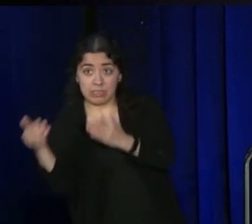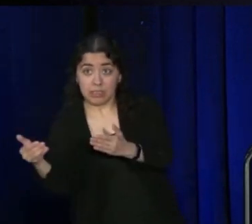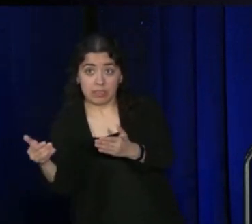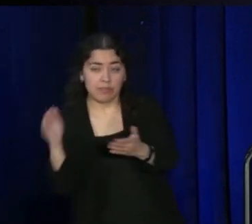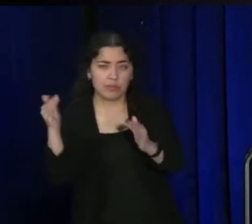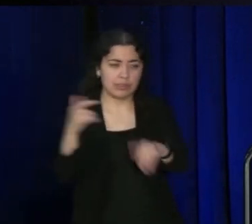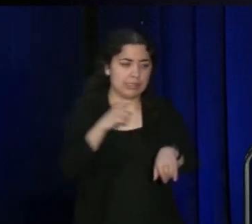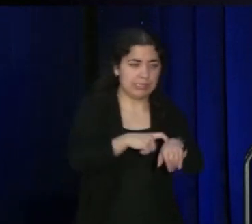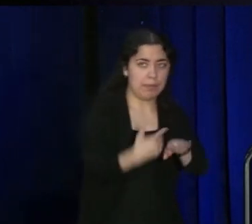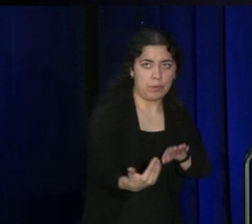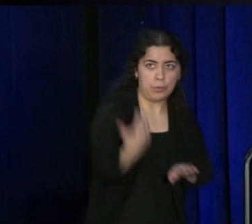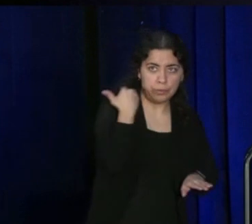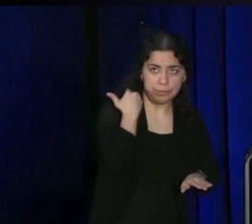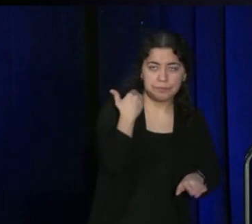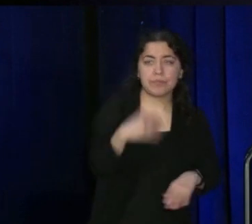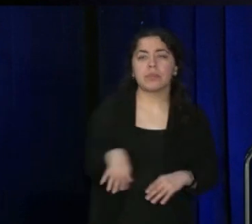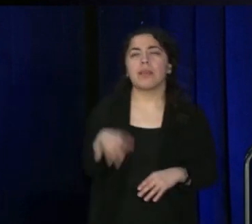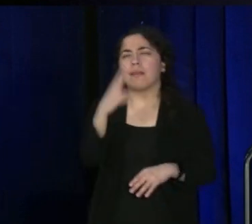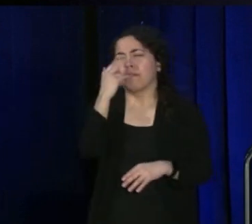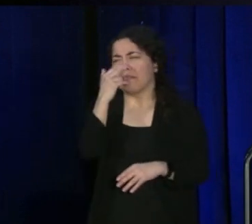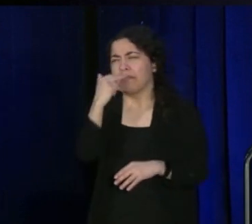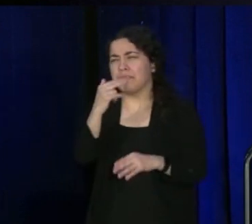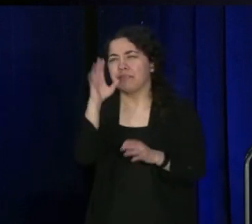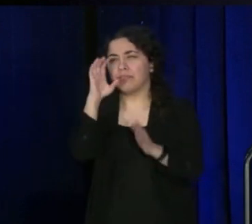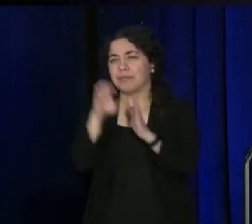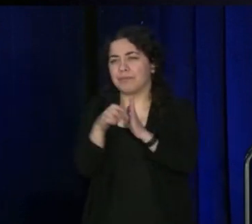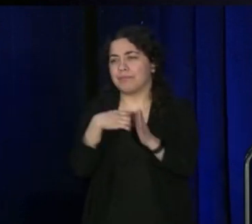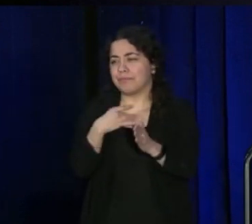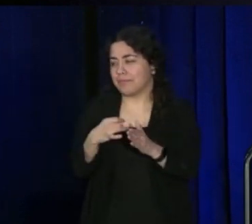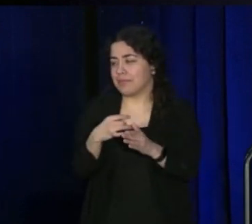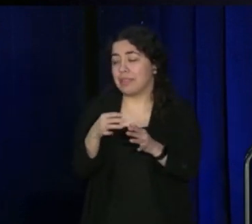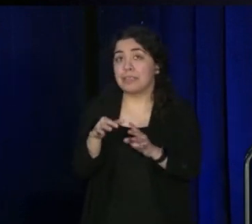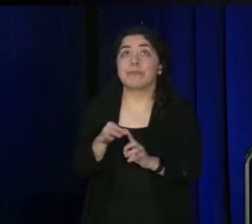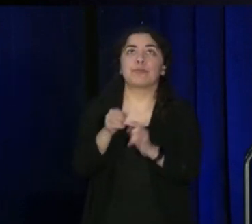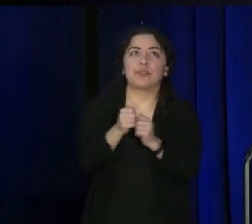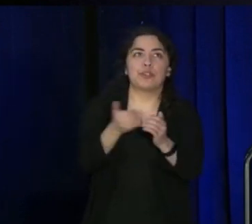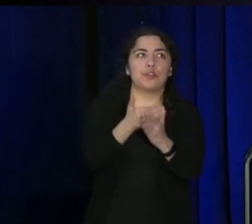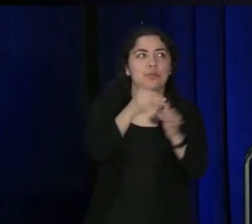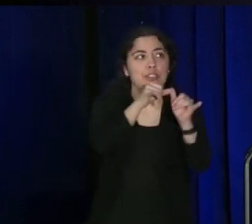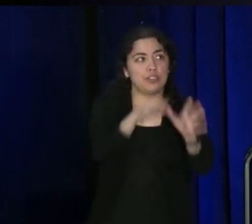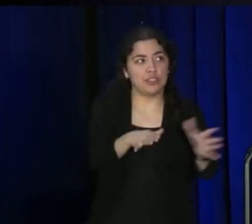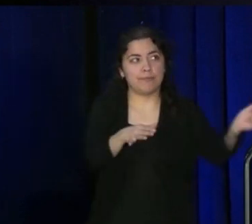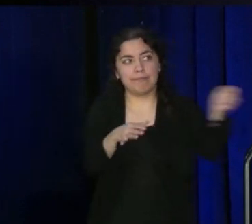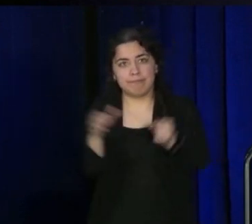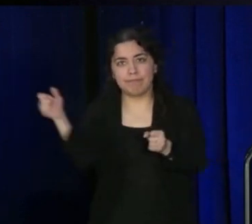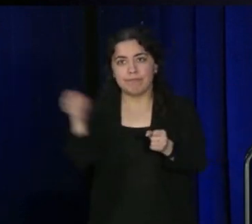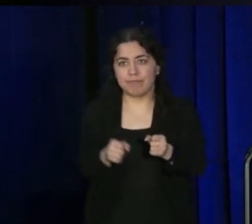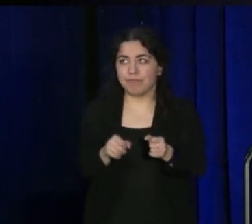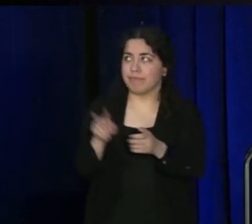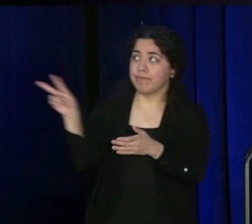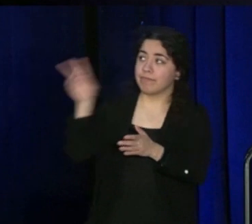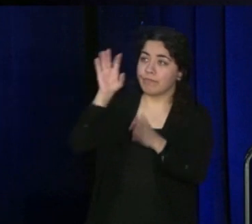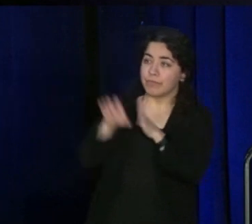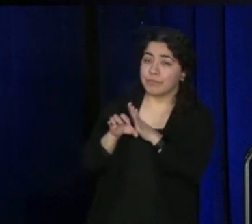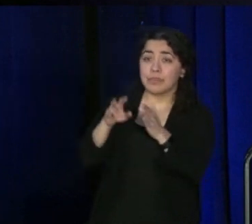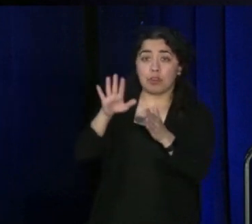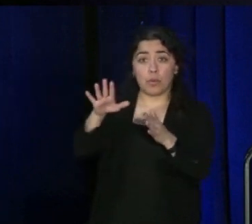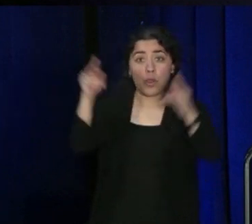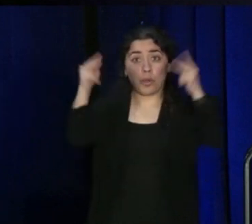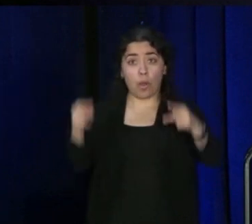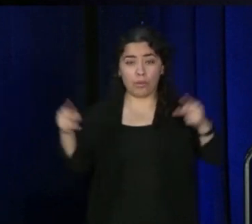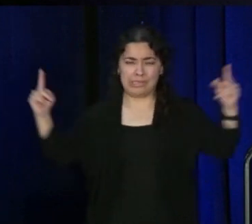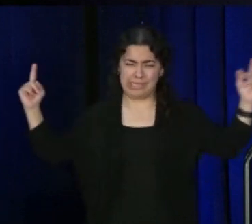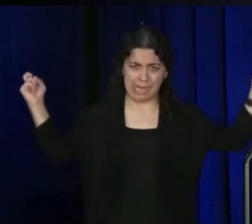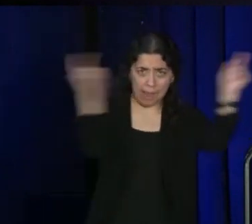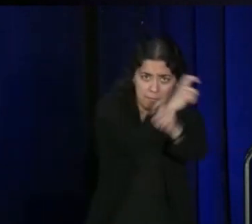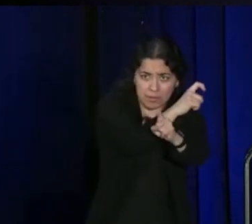funny diagram I really like, especially when bringing on new engineers, which is about how complex your code is when you start coding. So